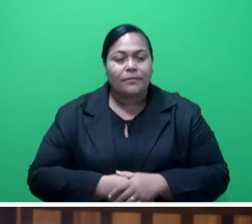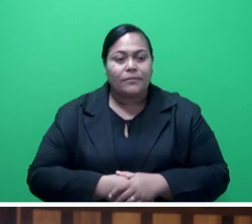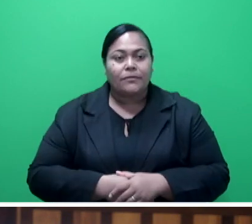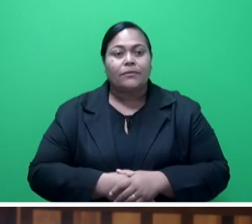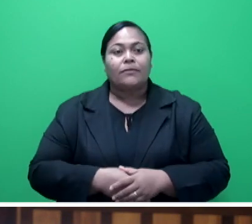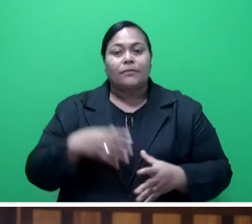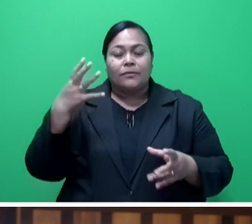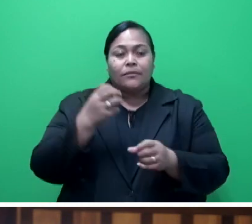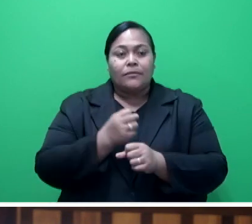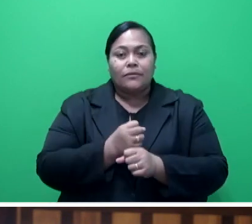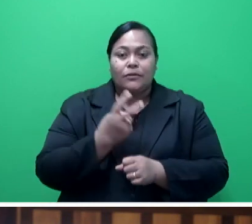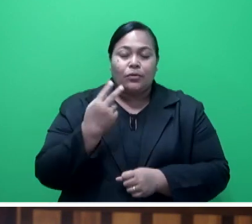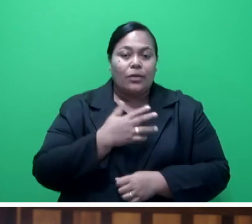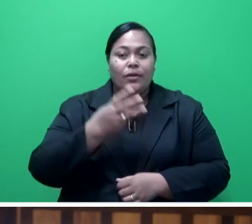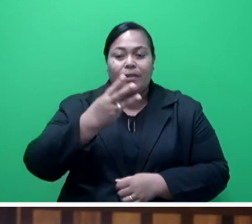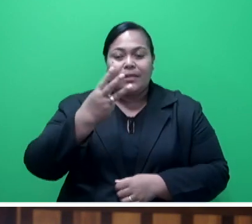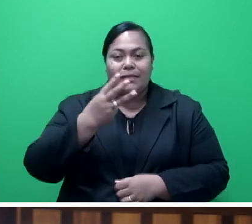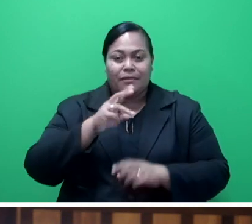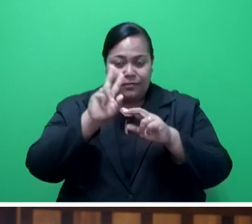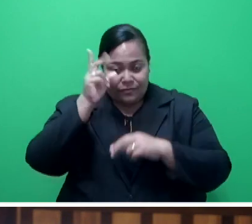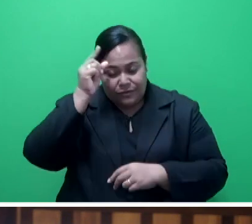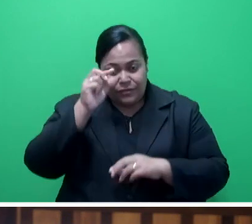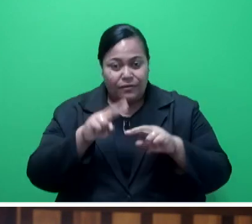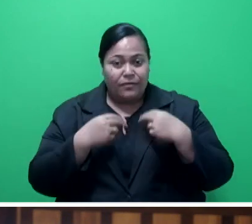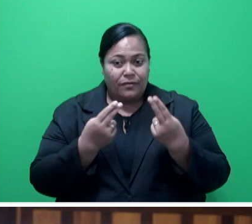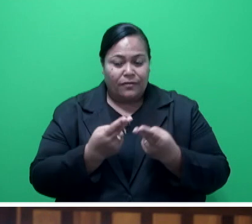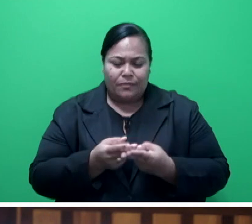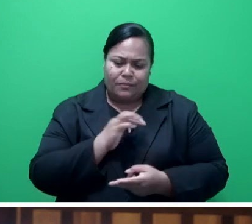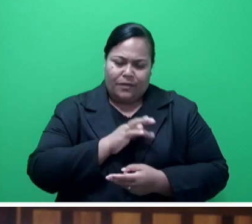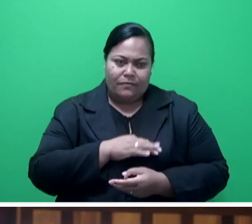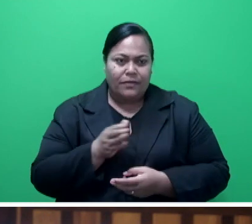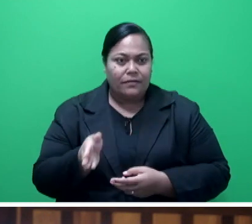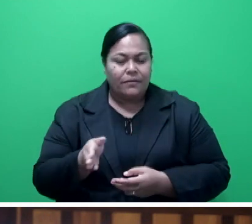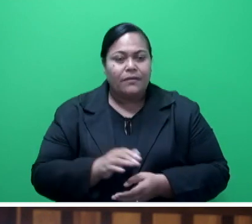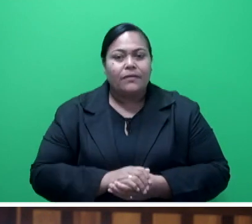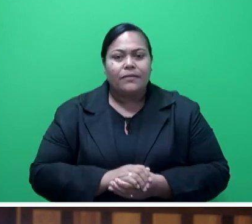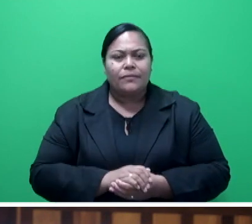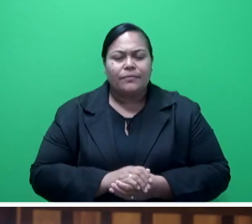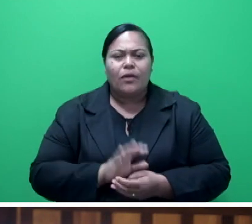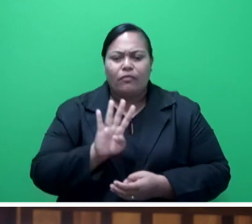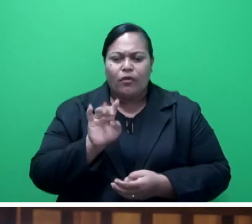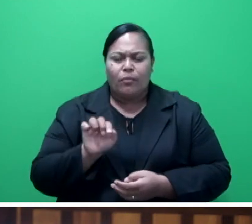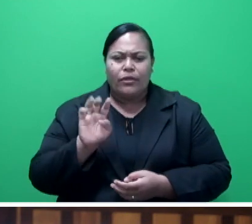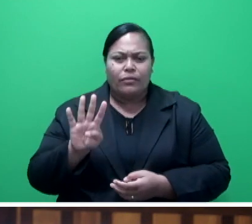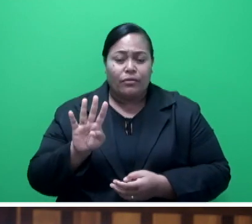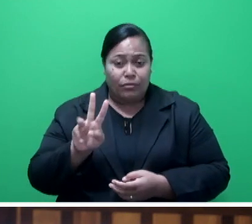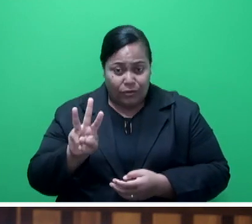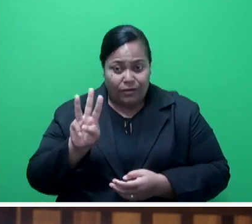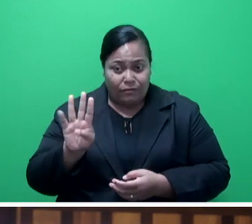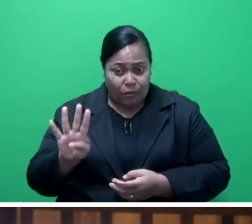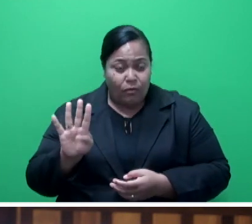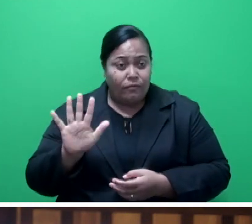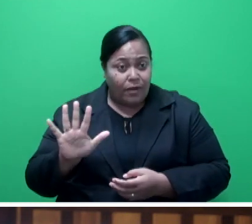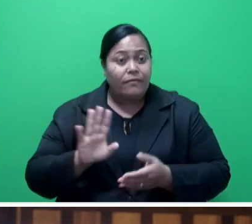Fijian families have benefited in the current year from this program. The total payout to date is $4.345 million. What is